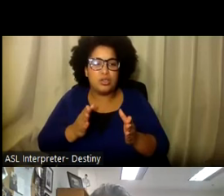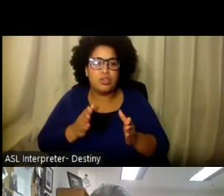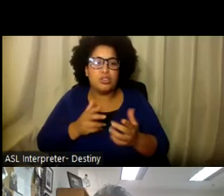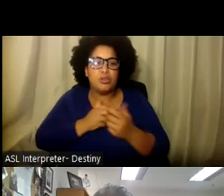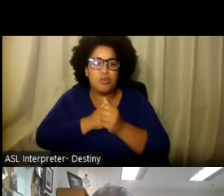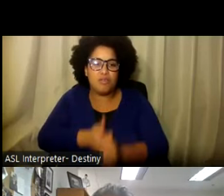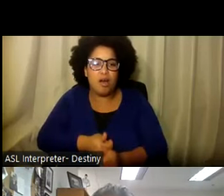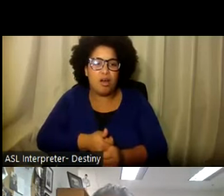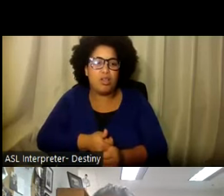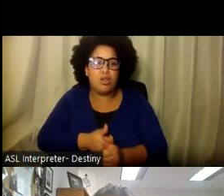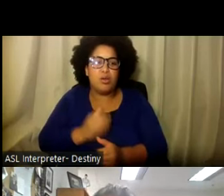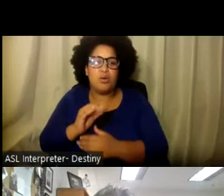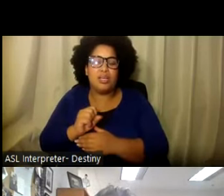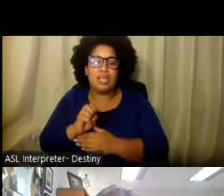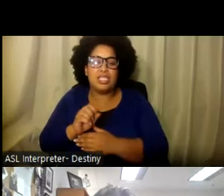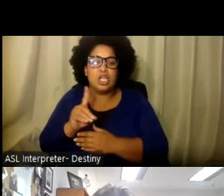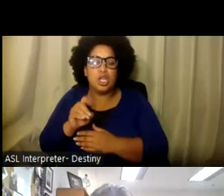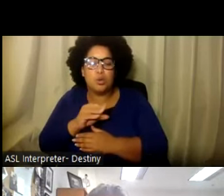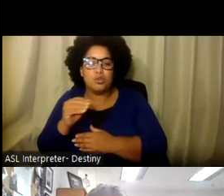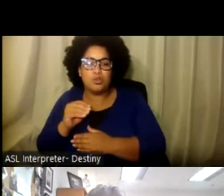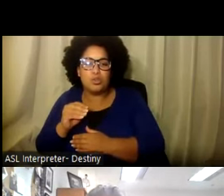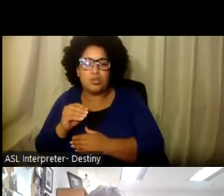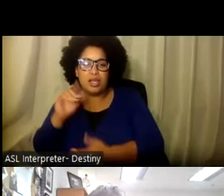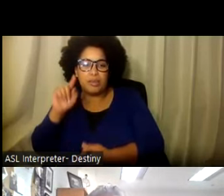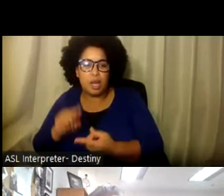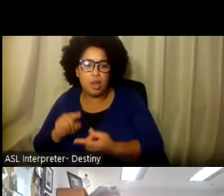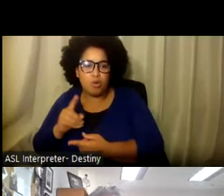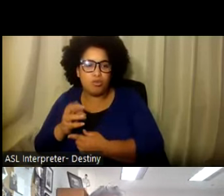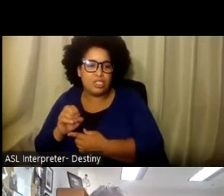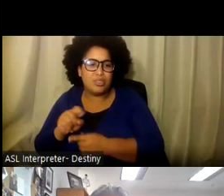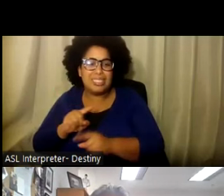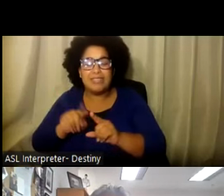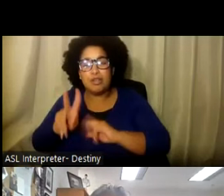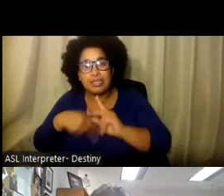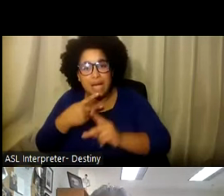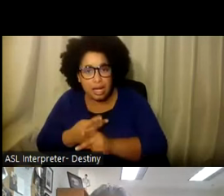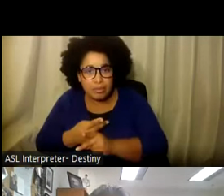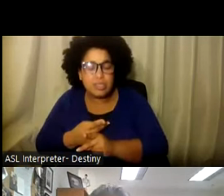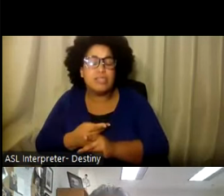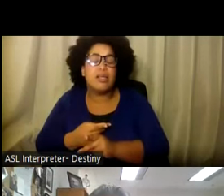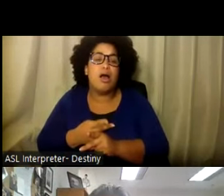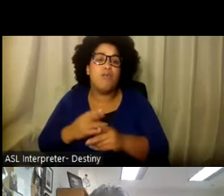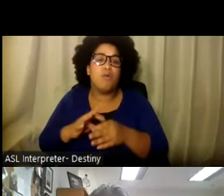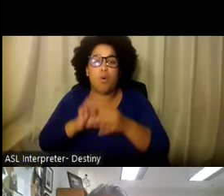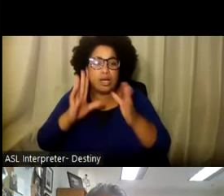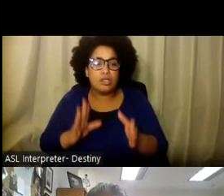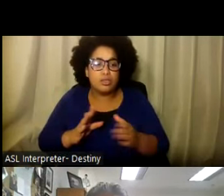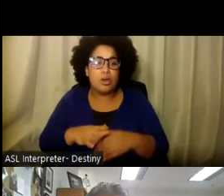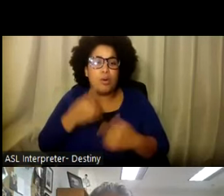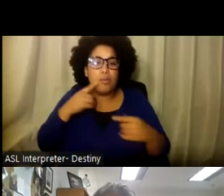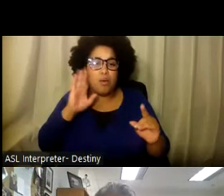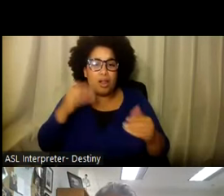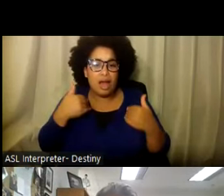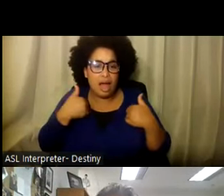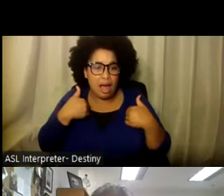and that's for all different types of service coordinators. So we're finally going to be having our